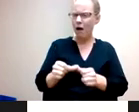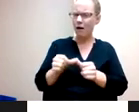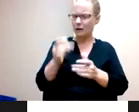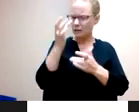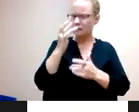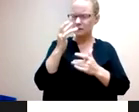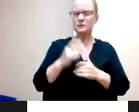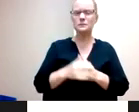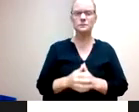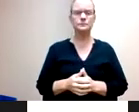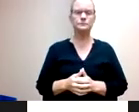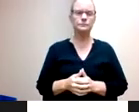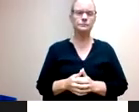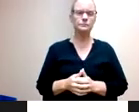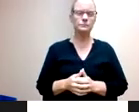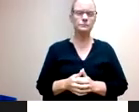And next.